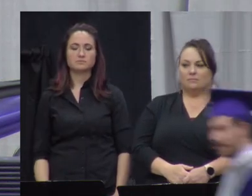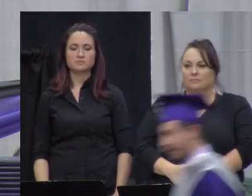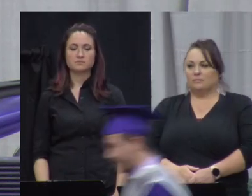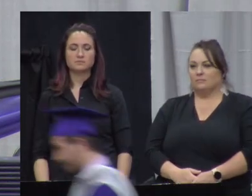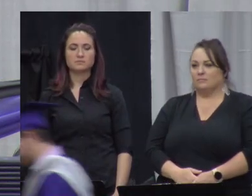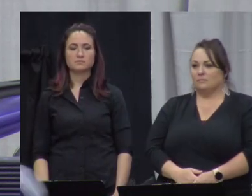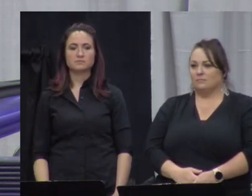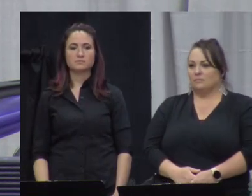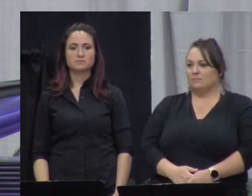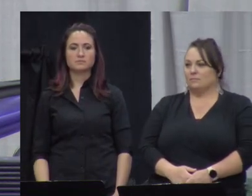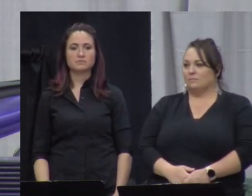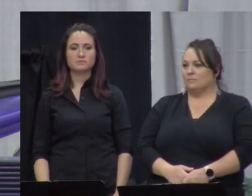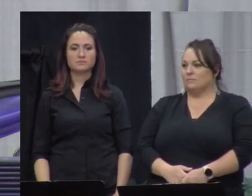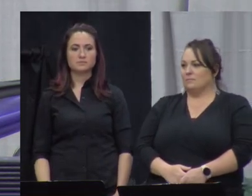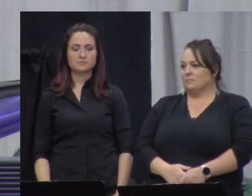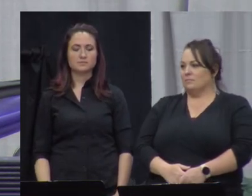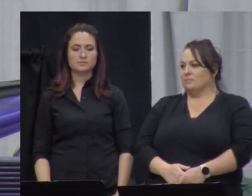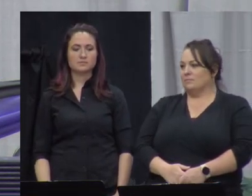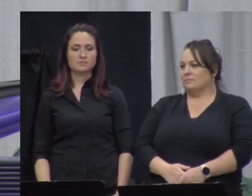Patty Callen.